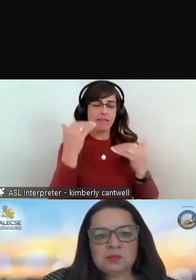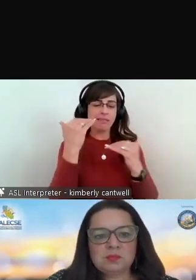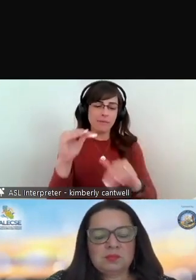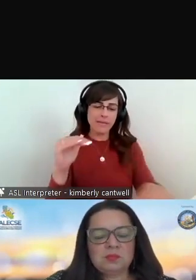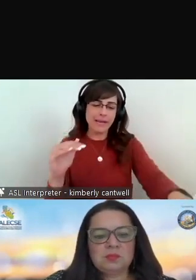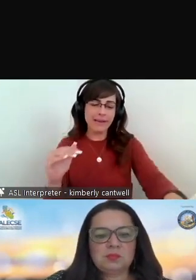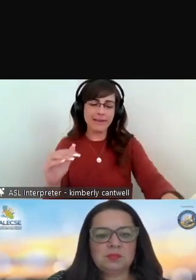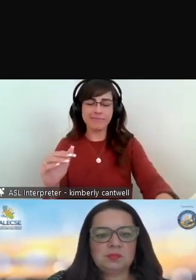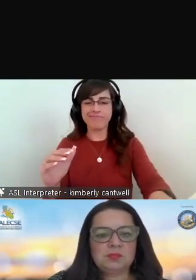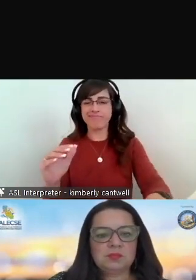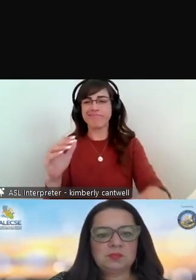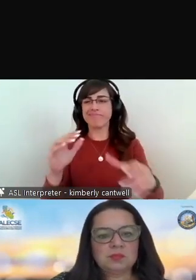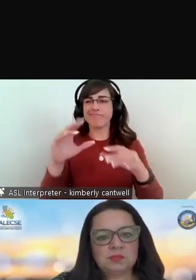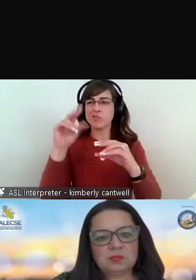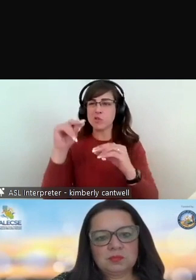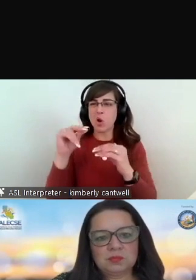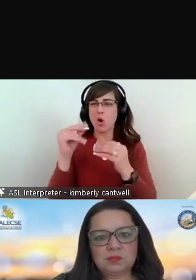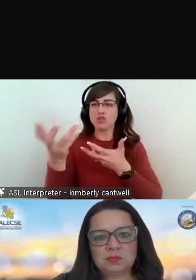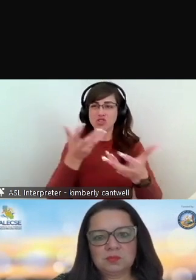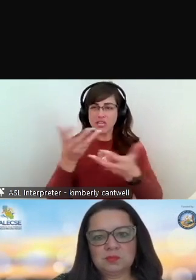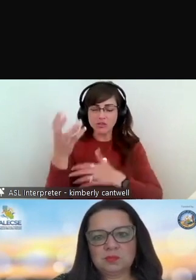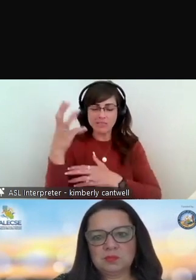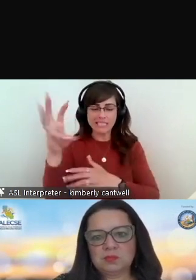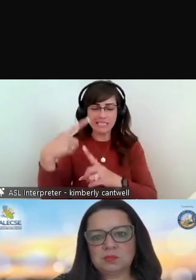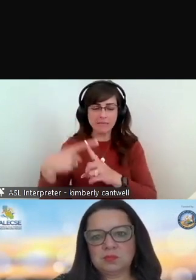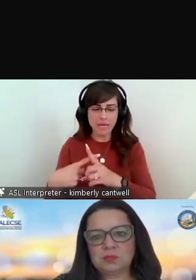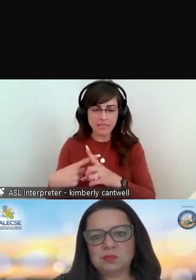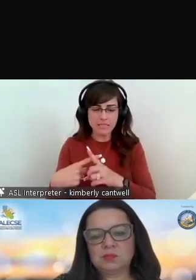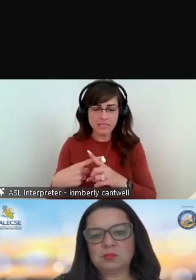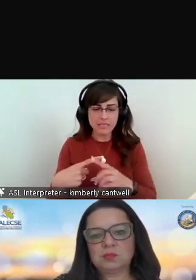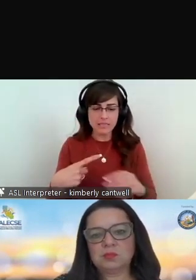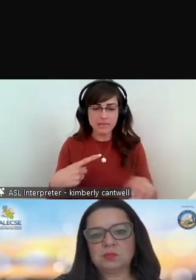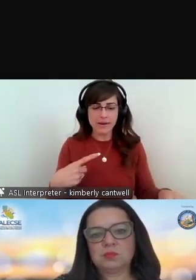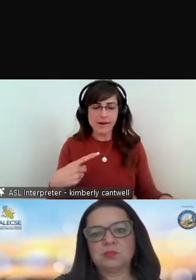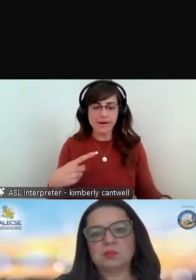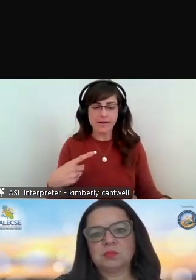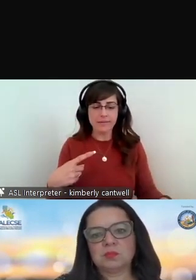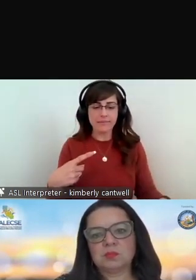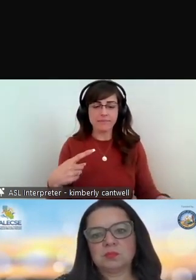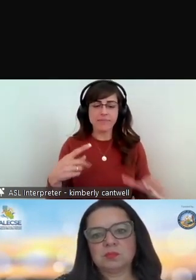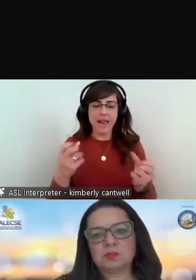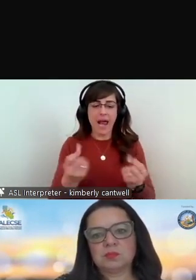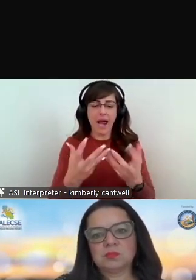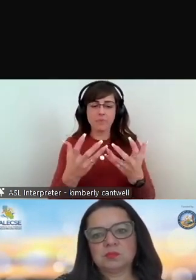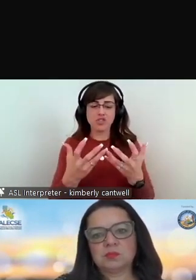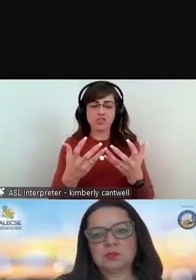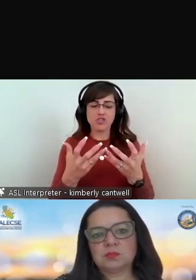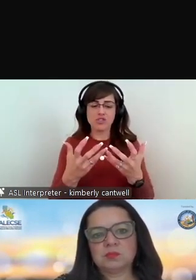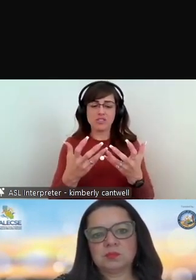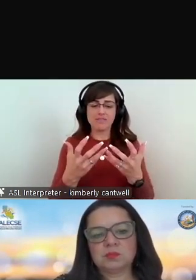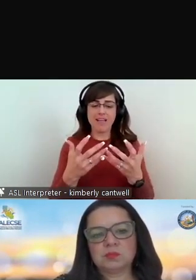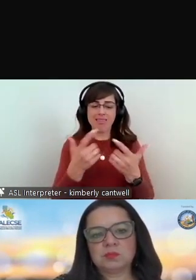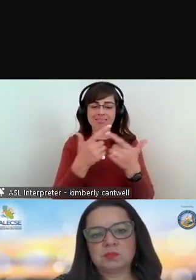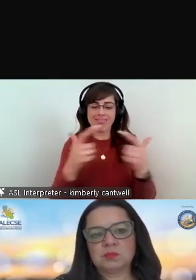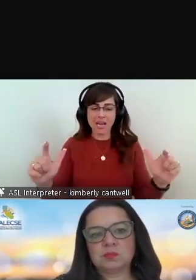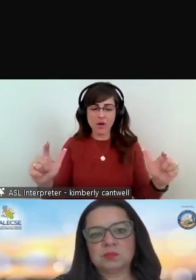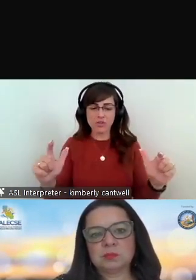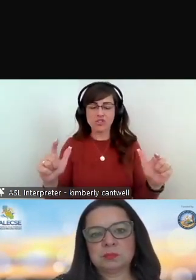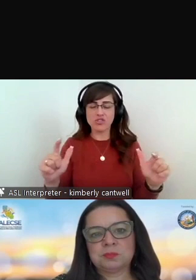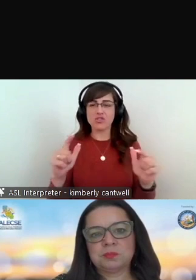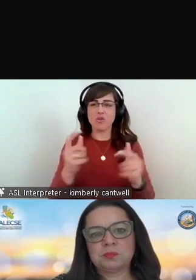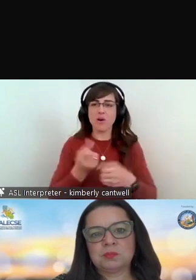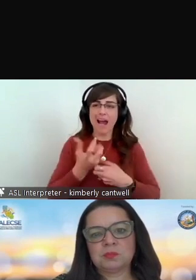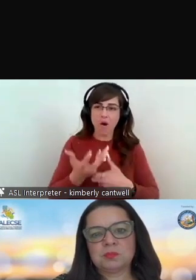gestures. By 16 months, you're looking at how much language output they have. So few or no words